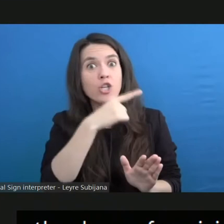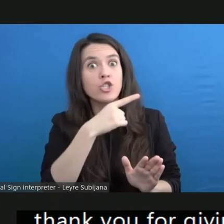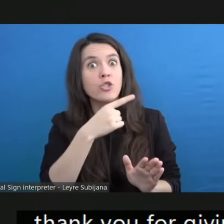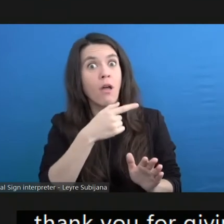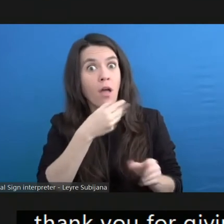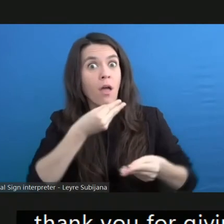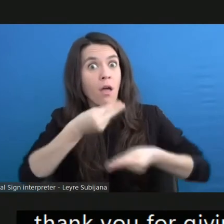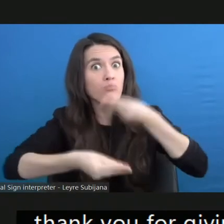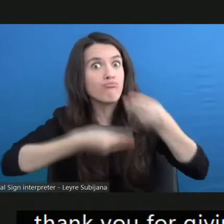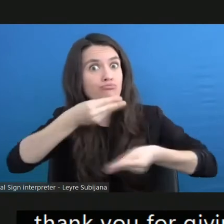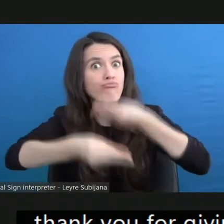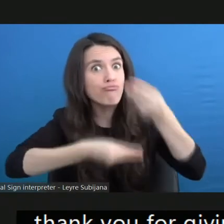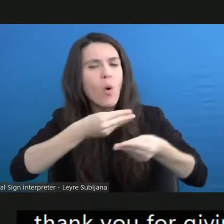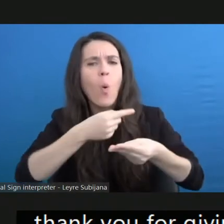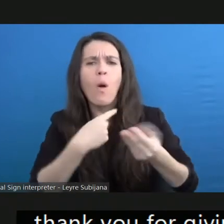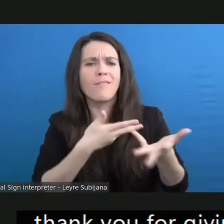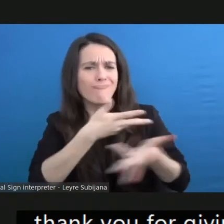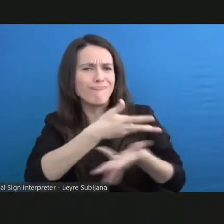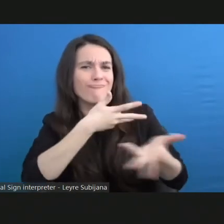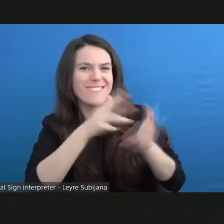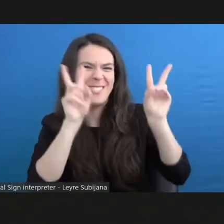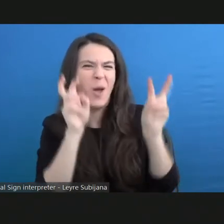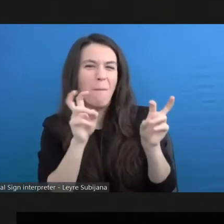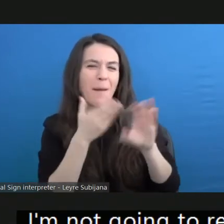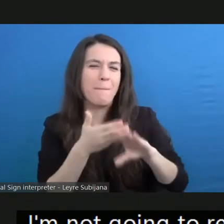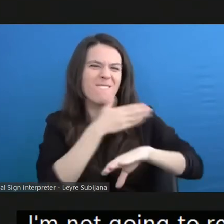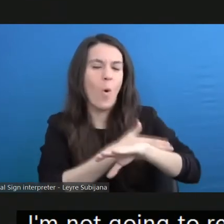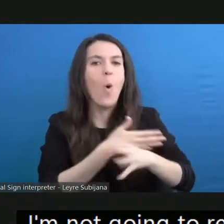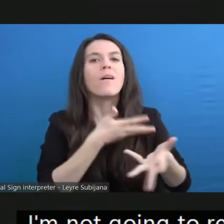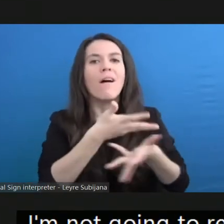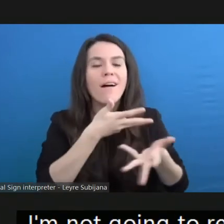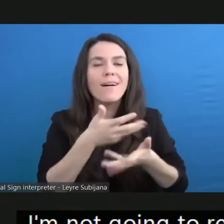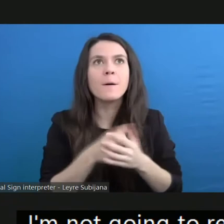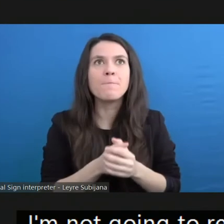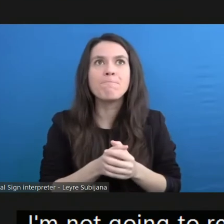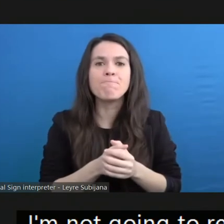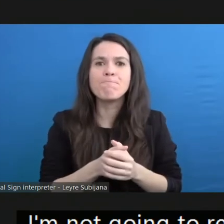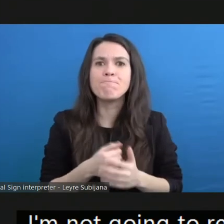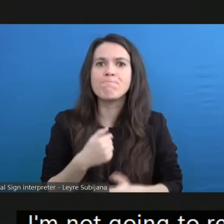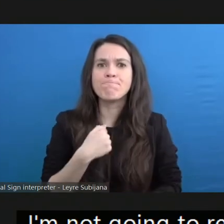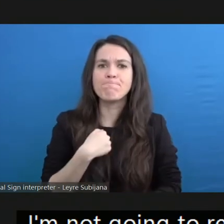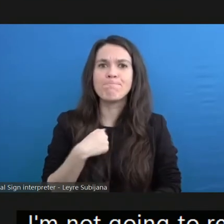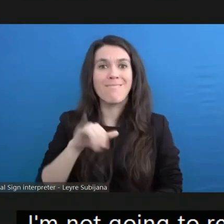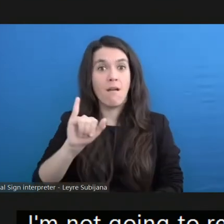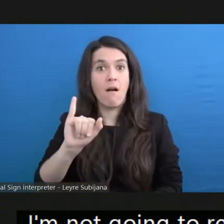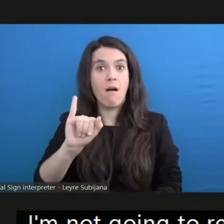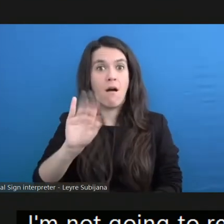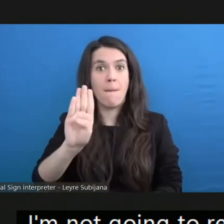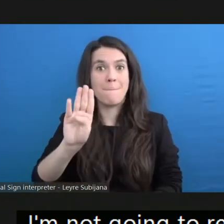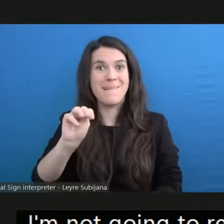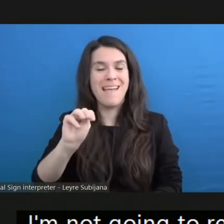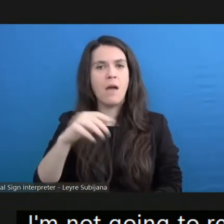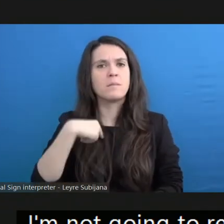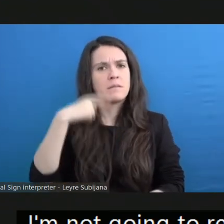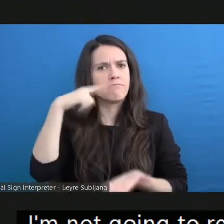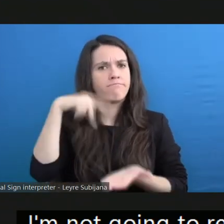to speak with me about this, basically, IBM's position around ethical AI